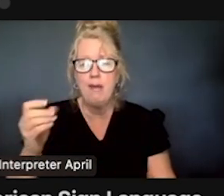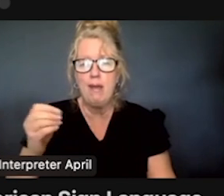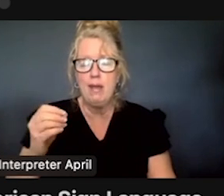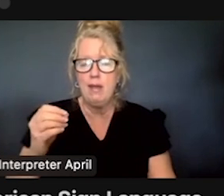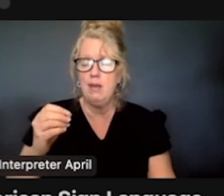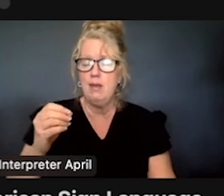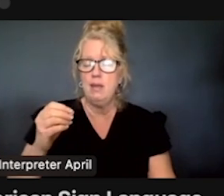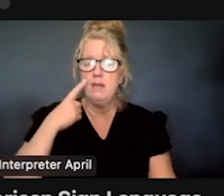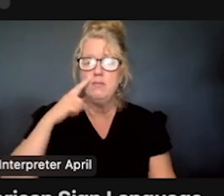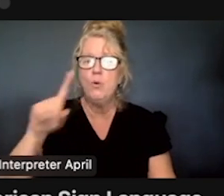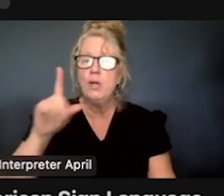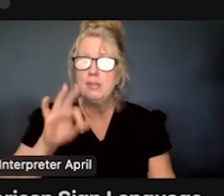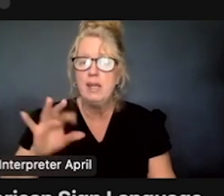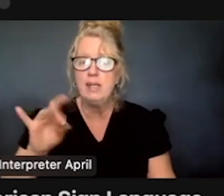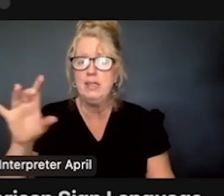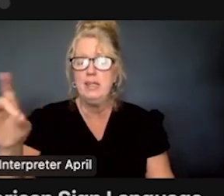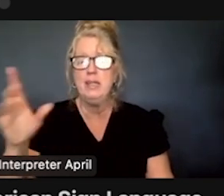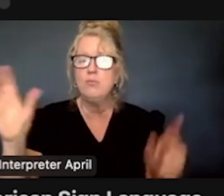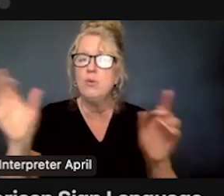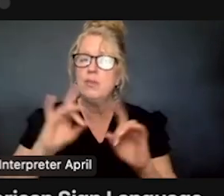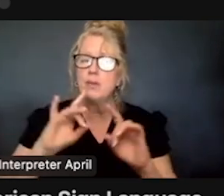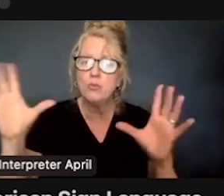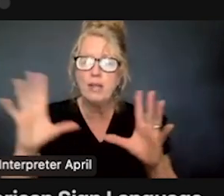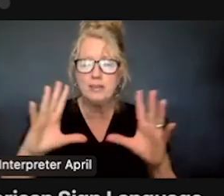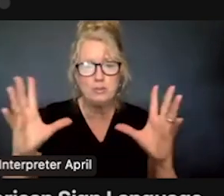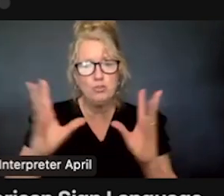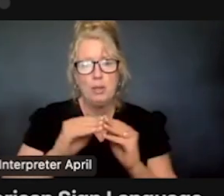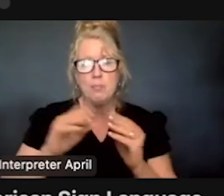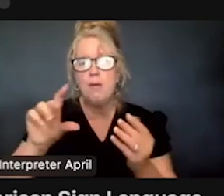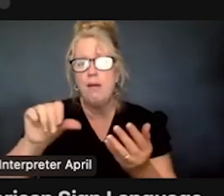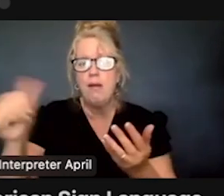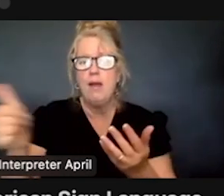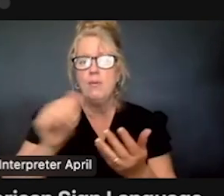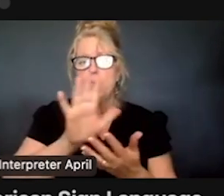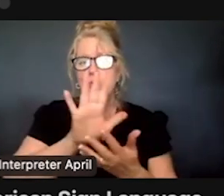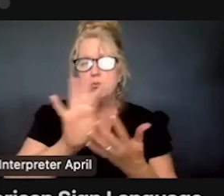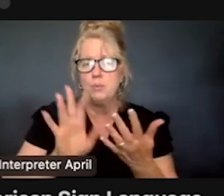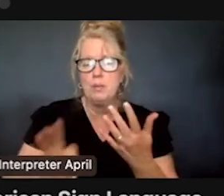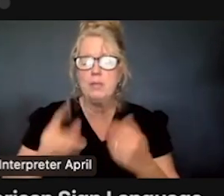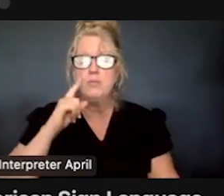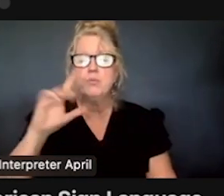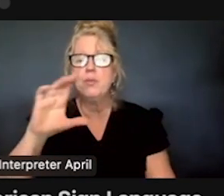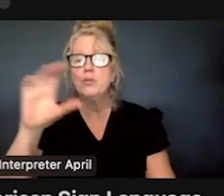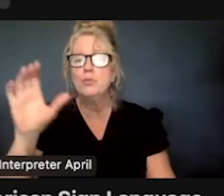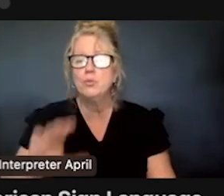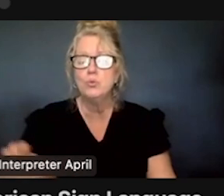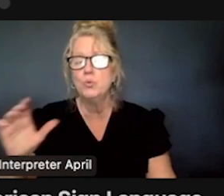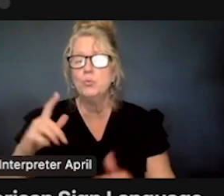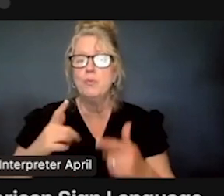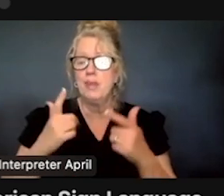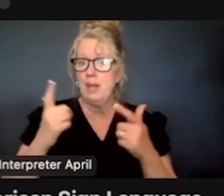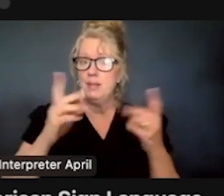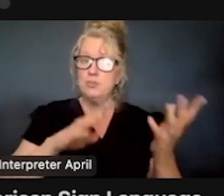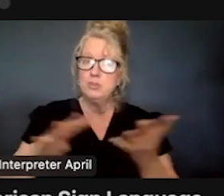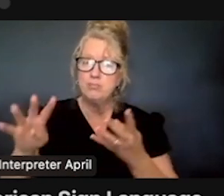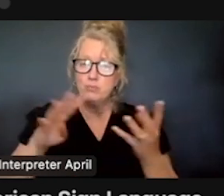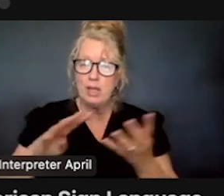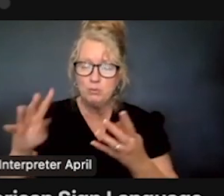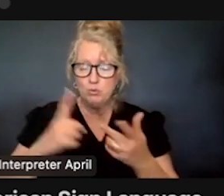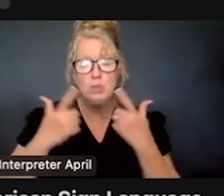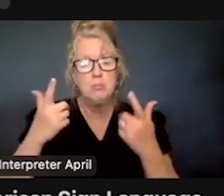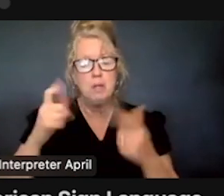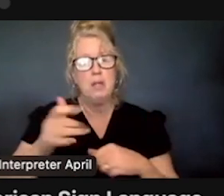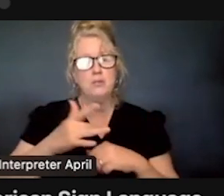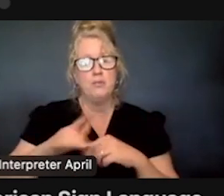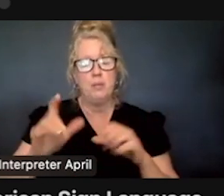the 988 Crisis Jam, but as an alternative, the Zoom live stream is available to you. All right. And